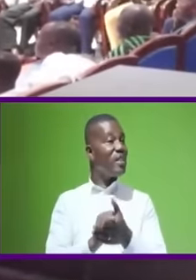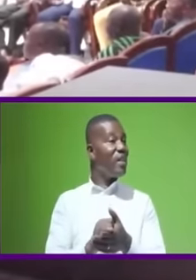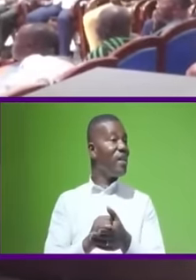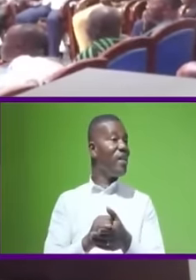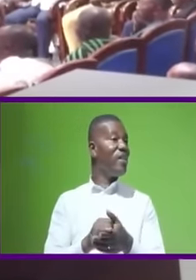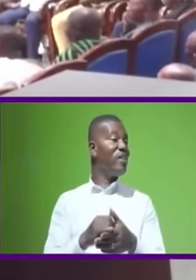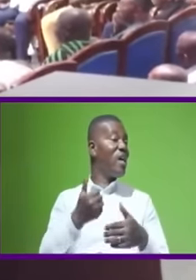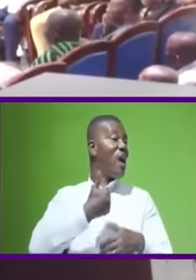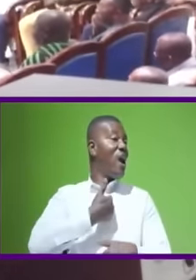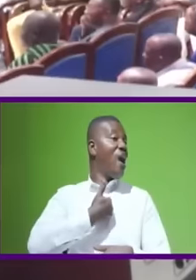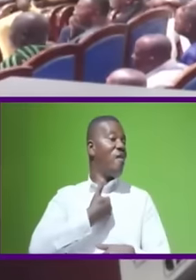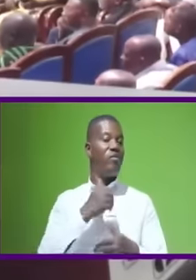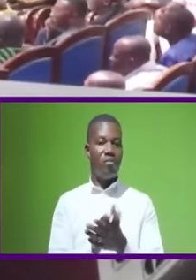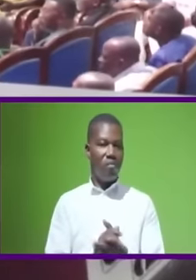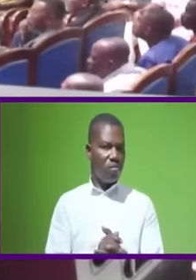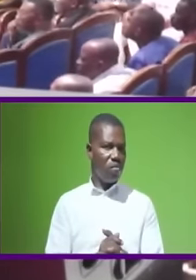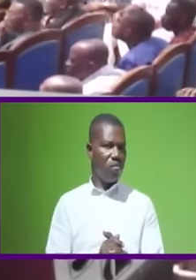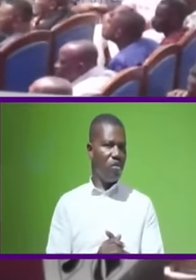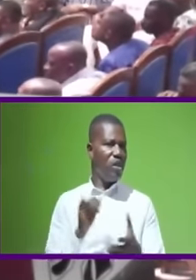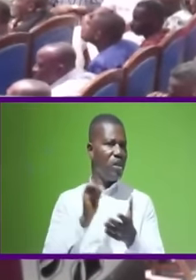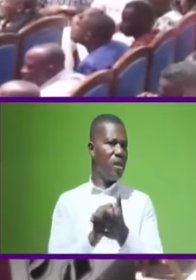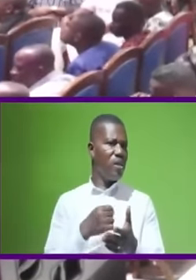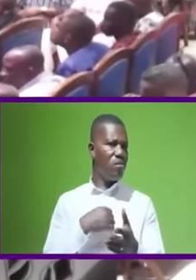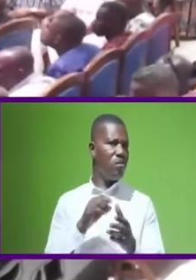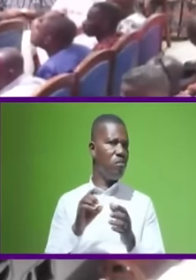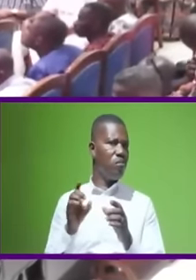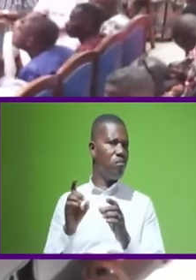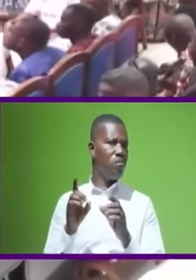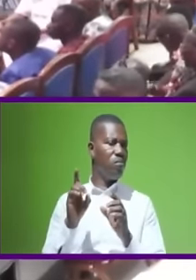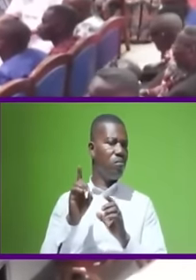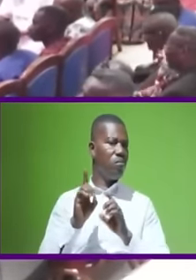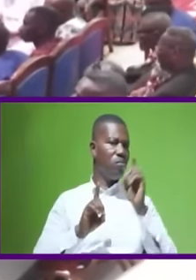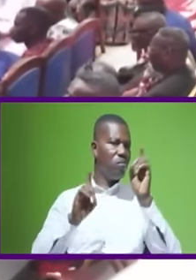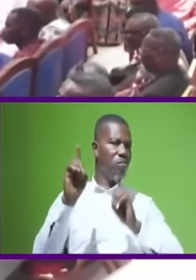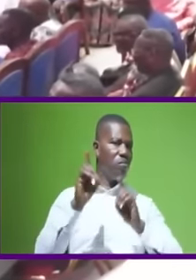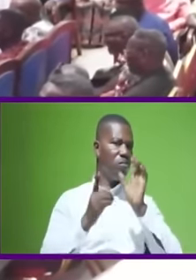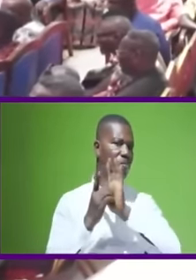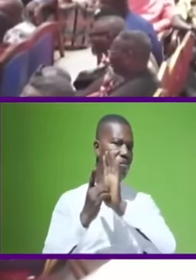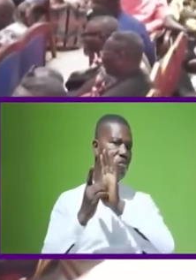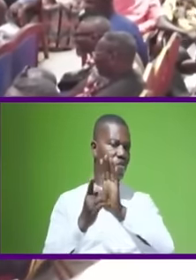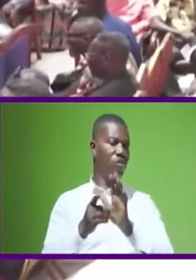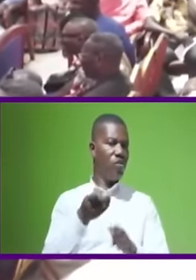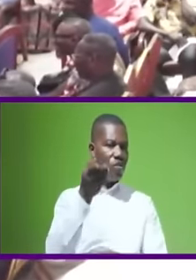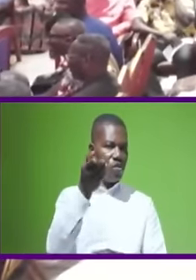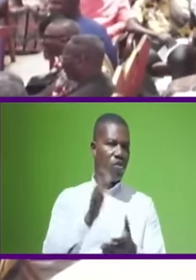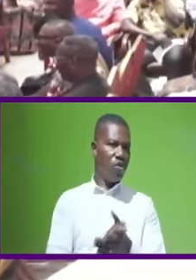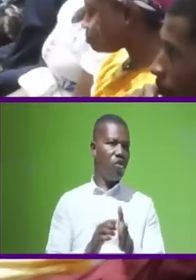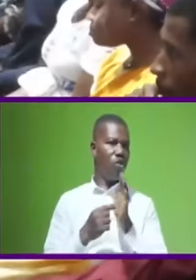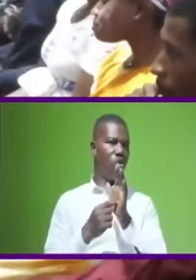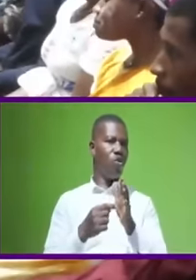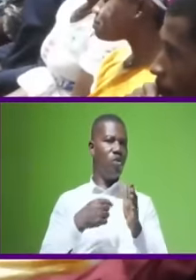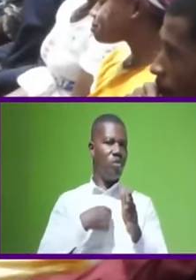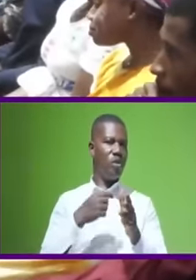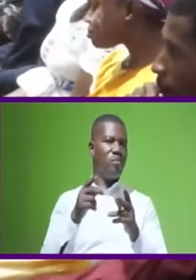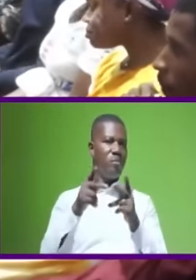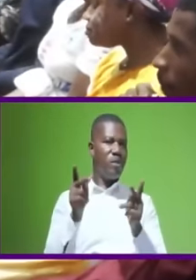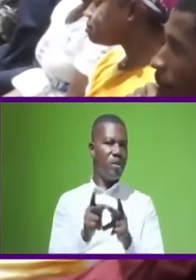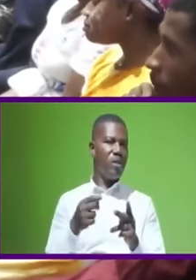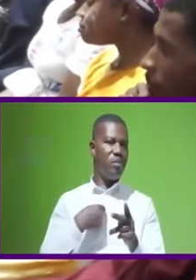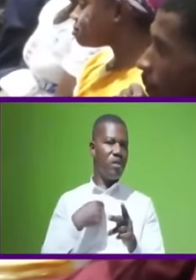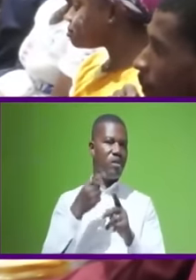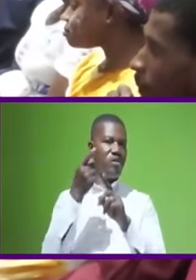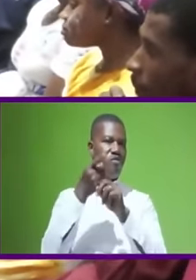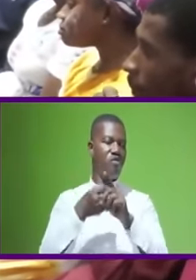None of them said. None of them said the things they had